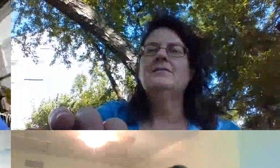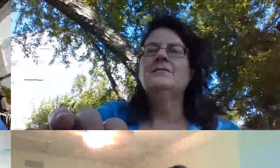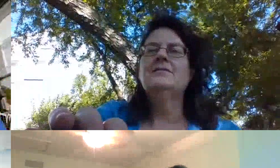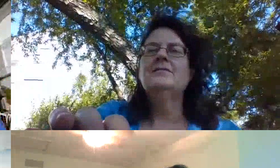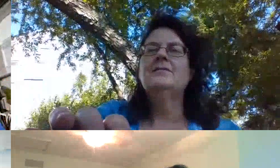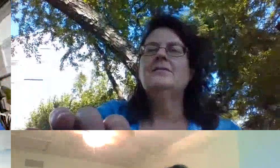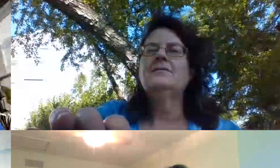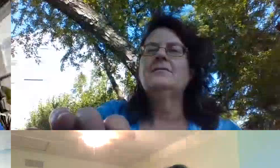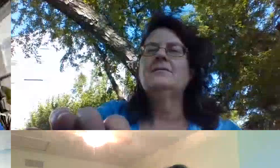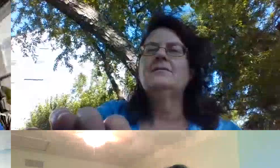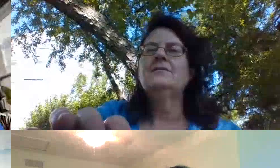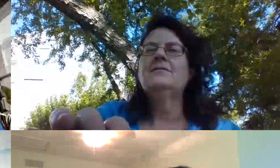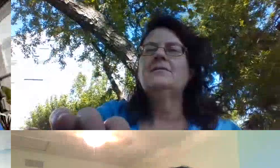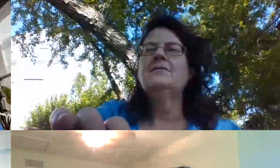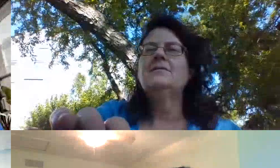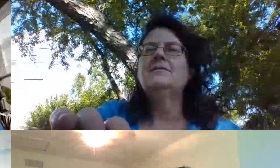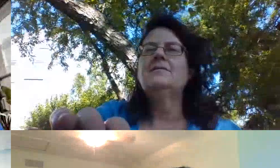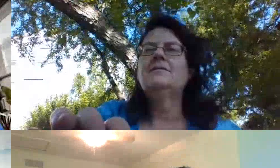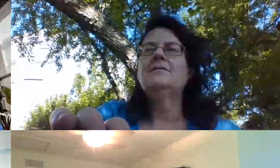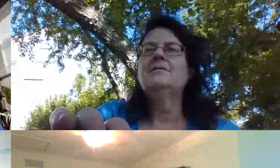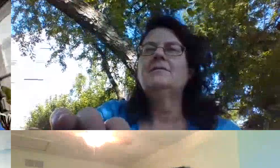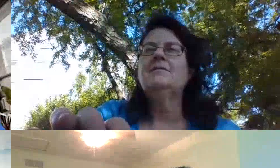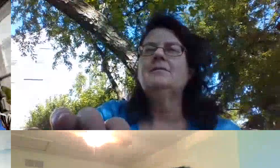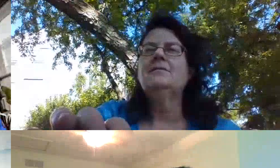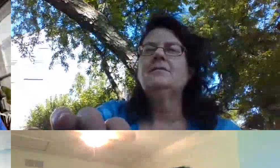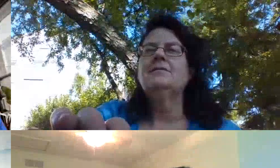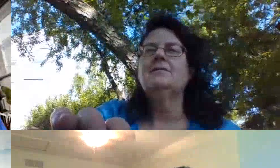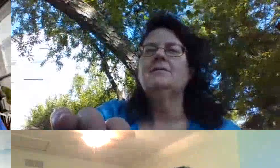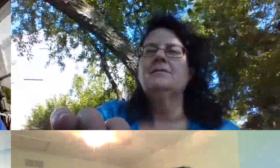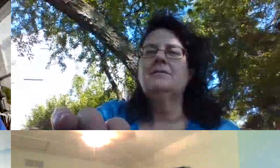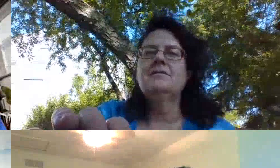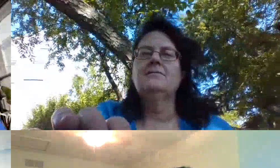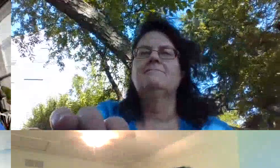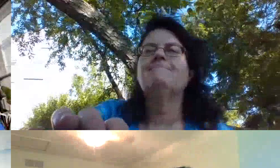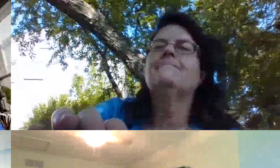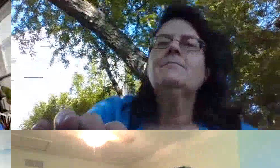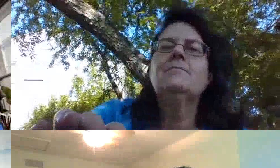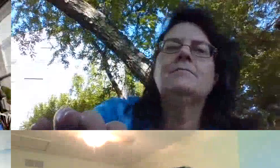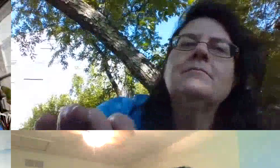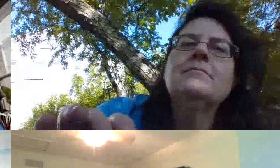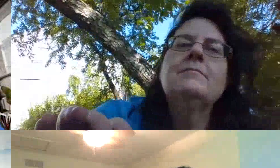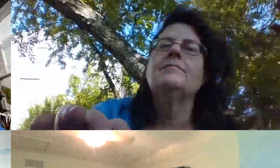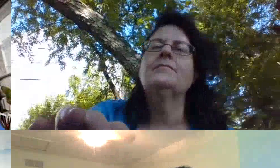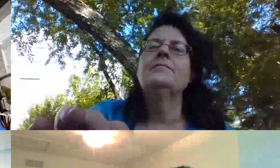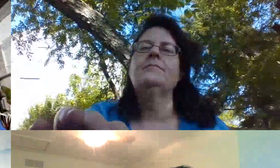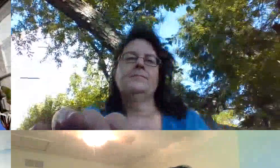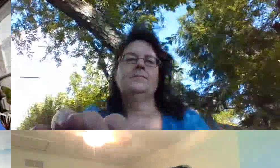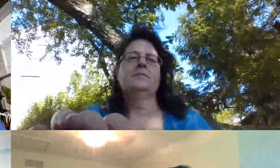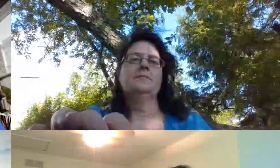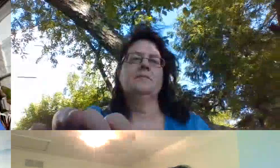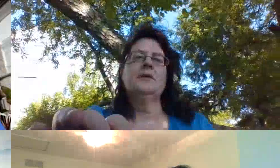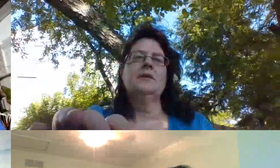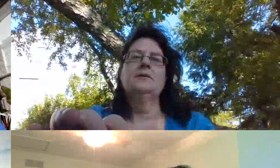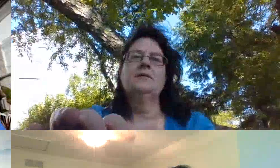join on the join screen, right? So, within